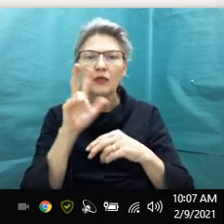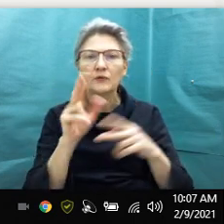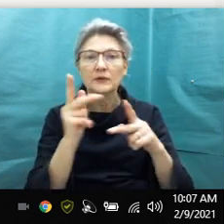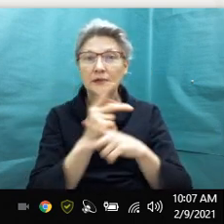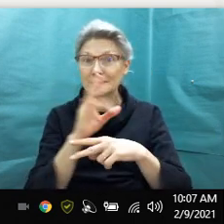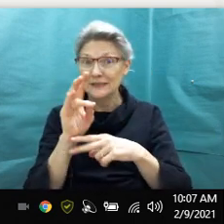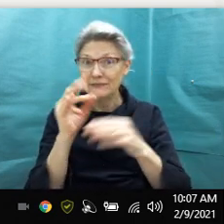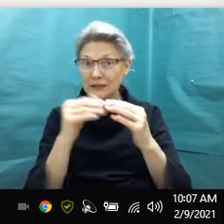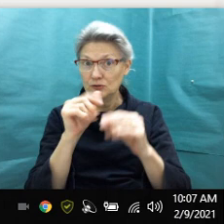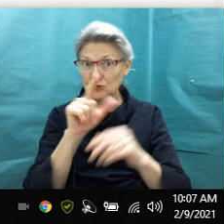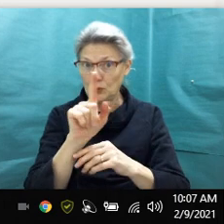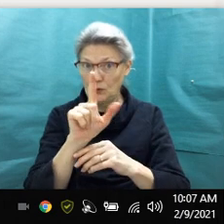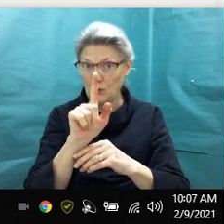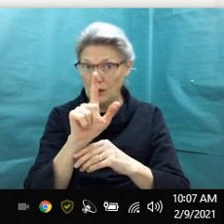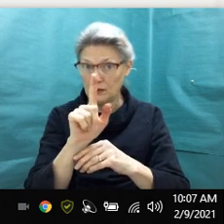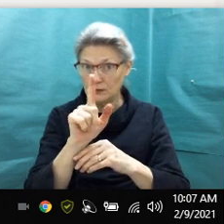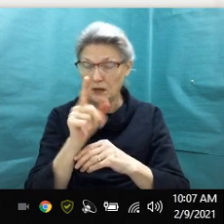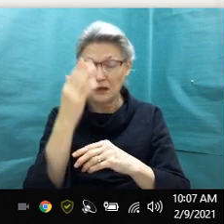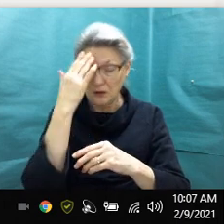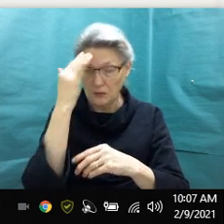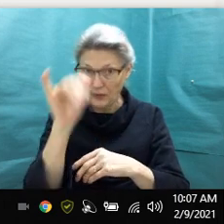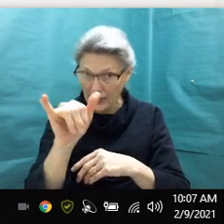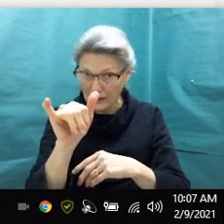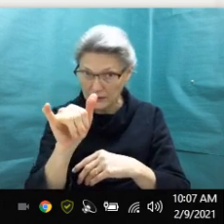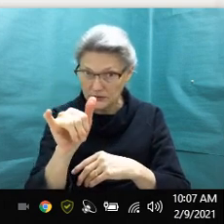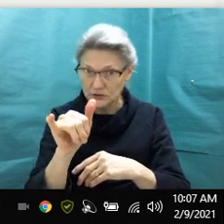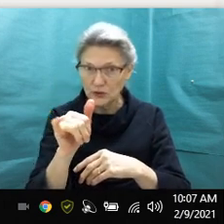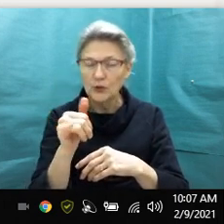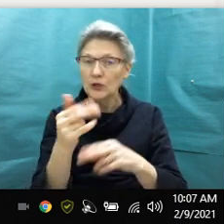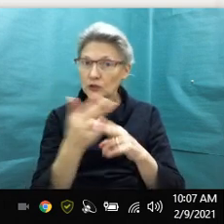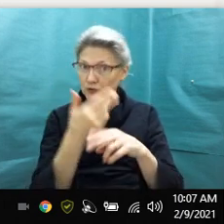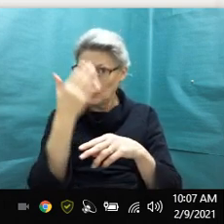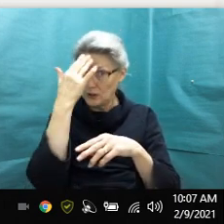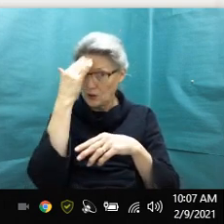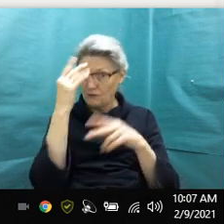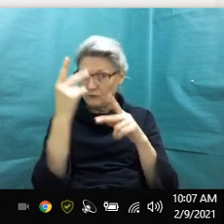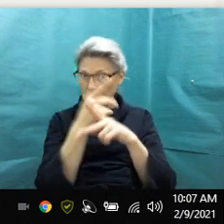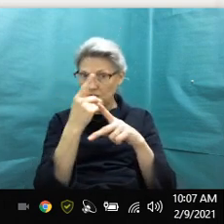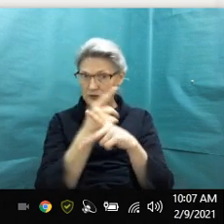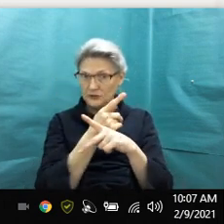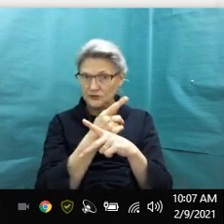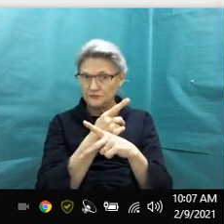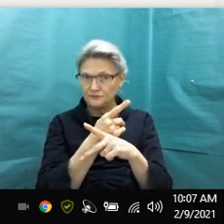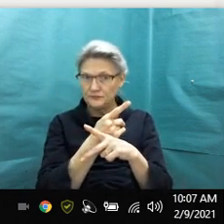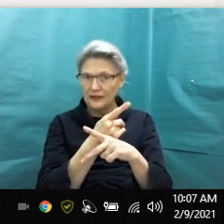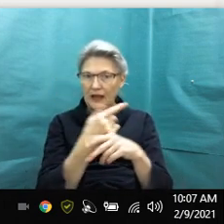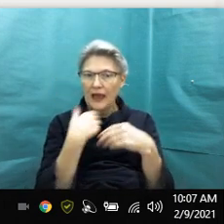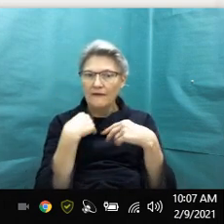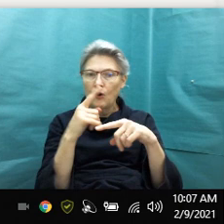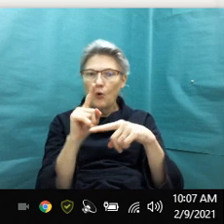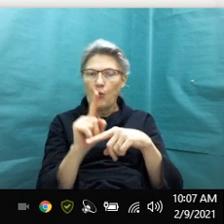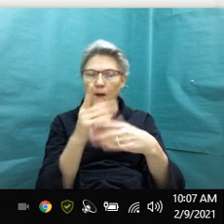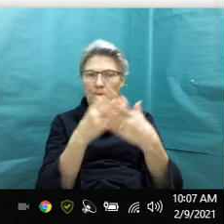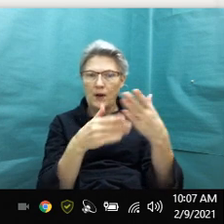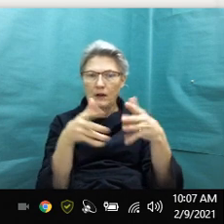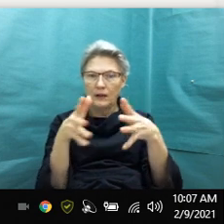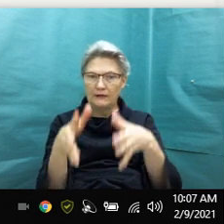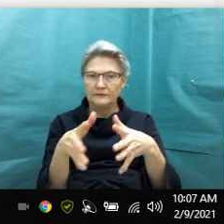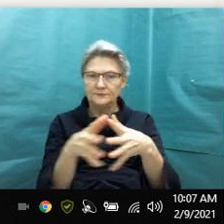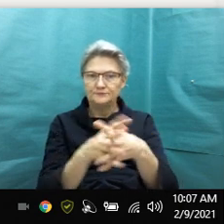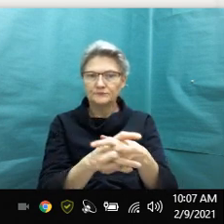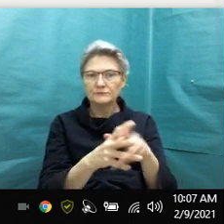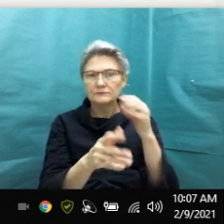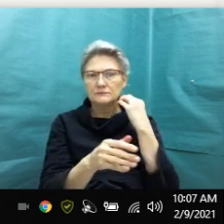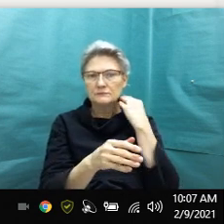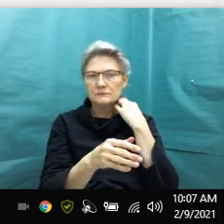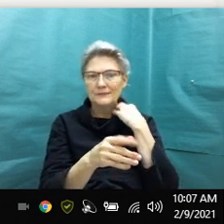times 7 is 21. So I'll use what I know from multiplication. And I have 1 part left over. But